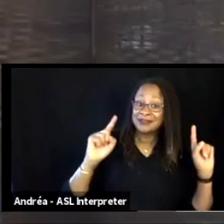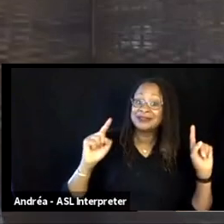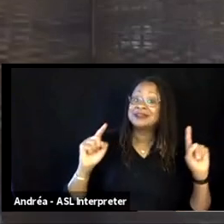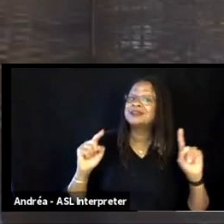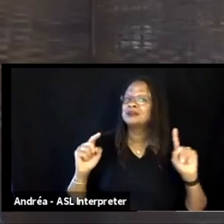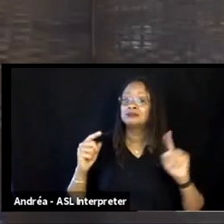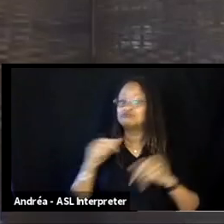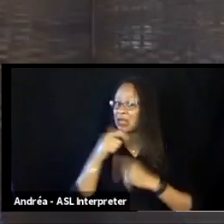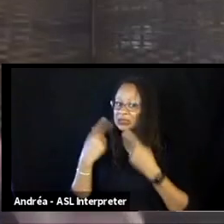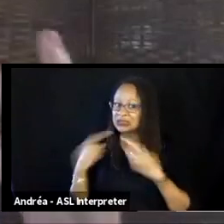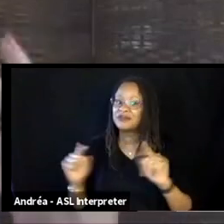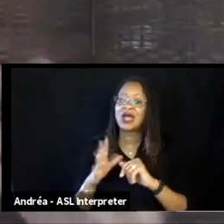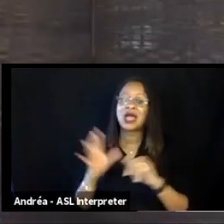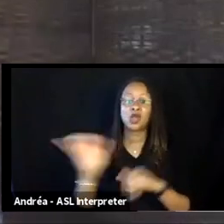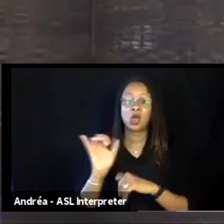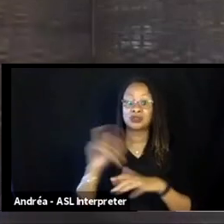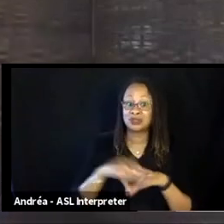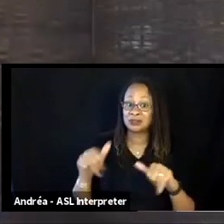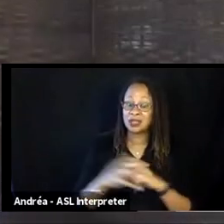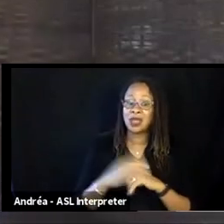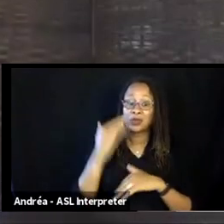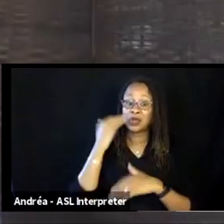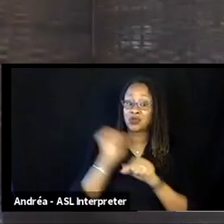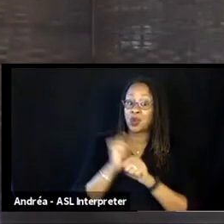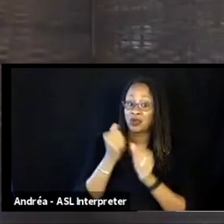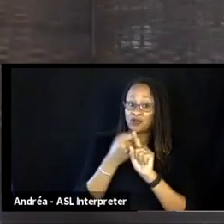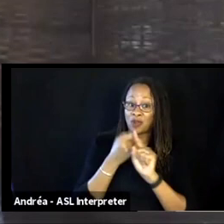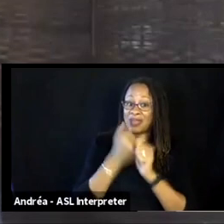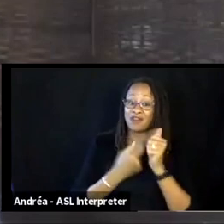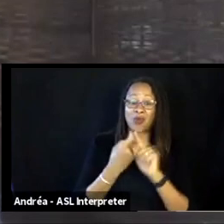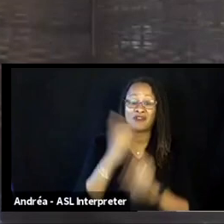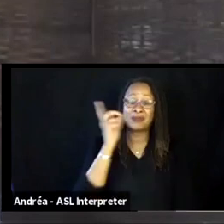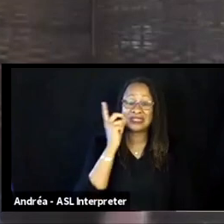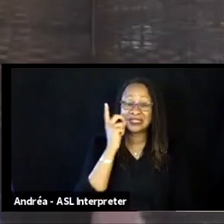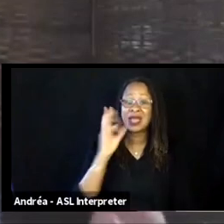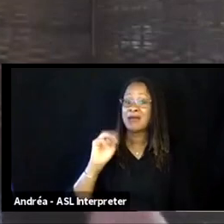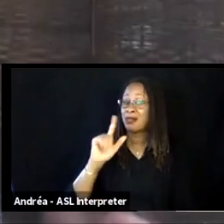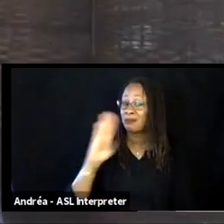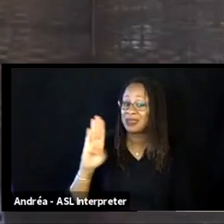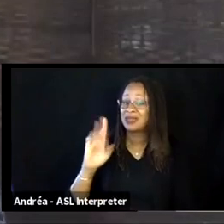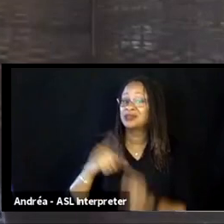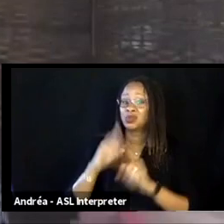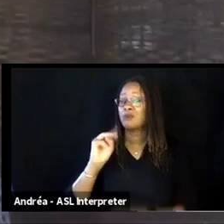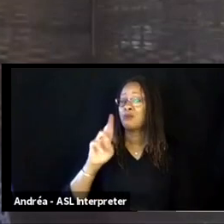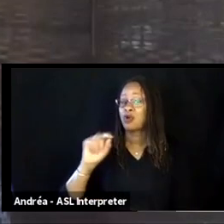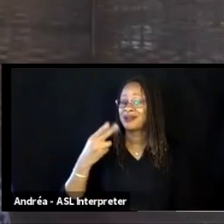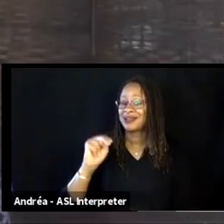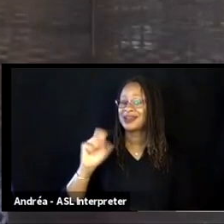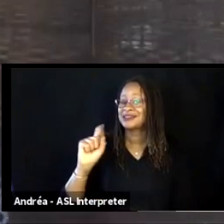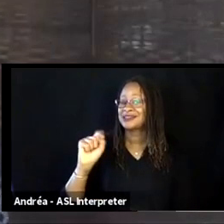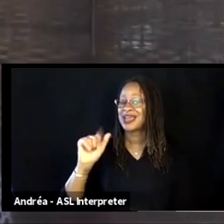you would like, because we know you've worked with everyone from Disney to MLB to Morgan Stanley, mm-hmm. if there's any